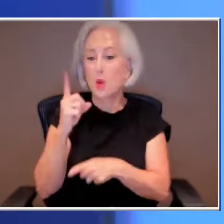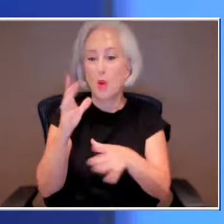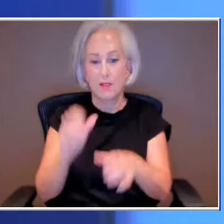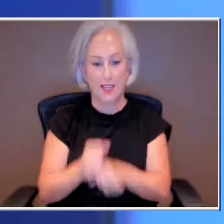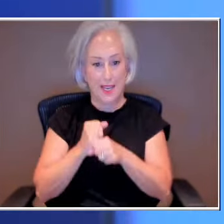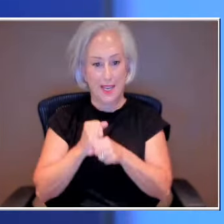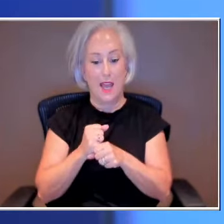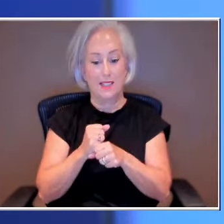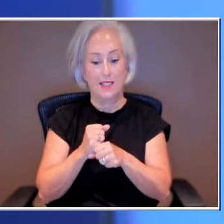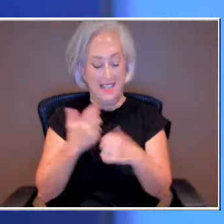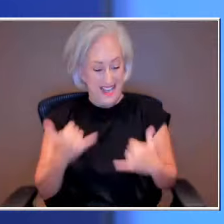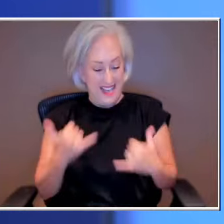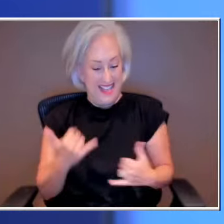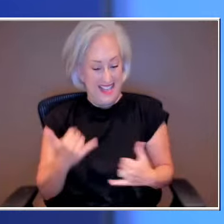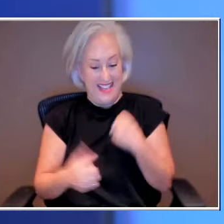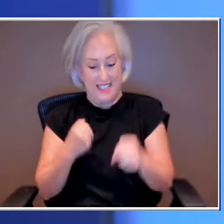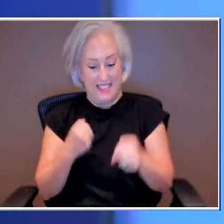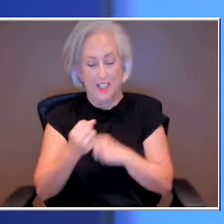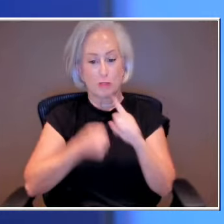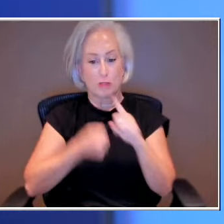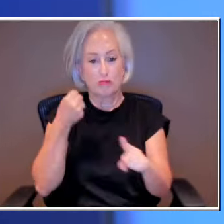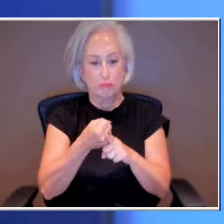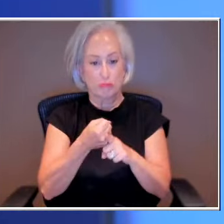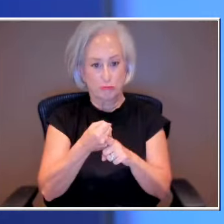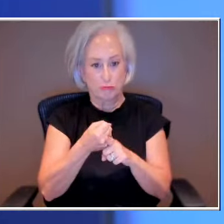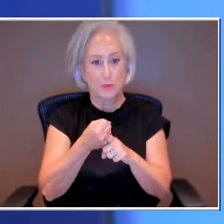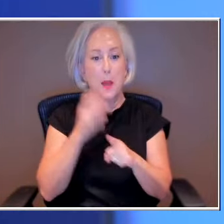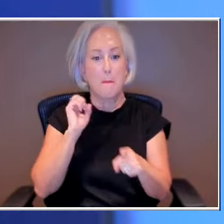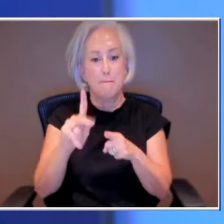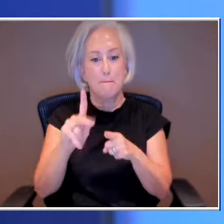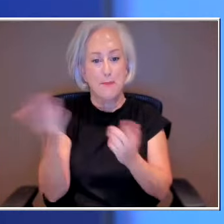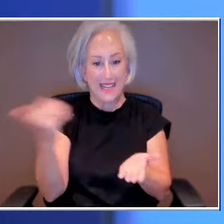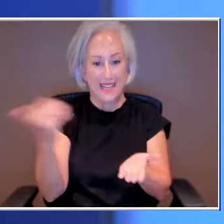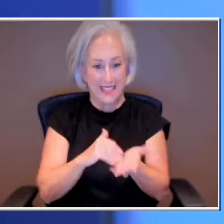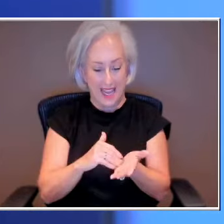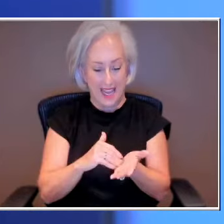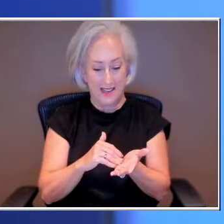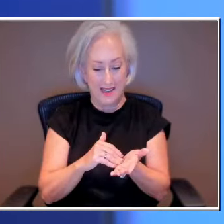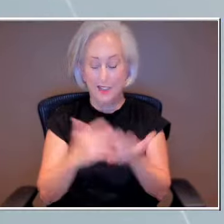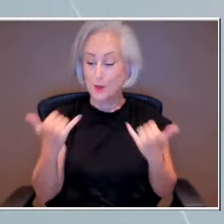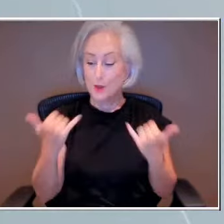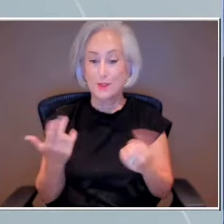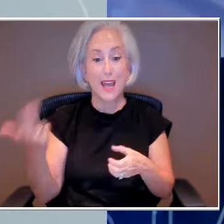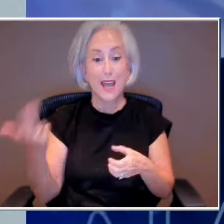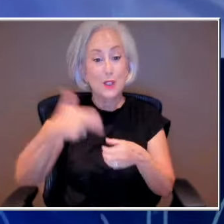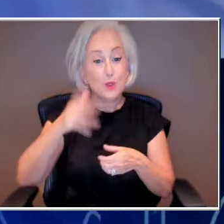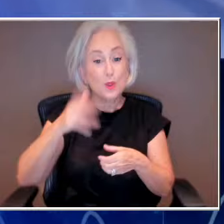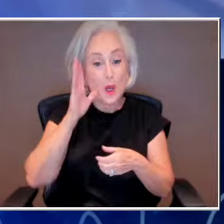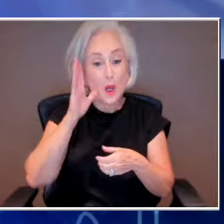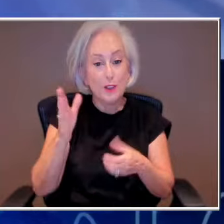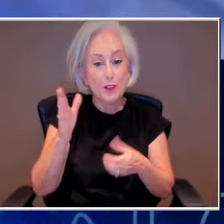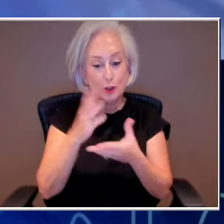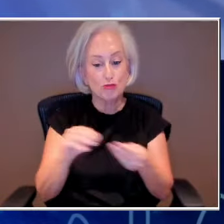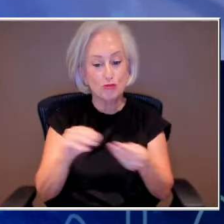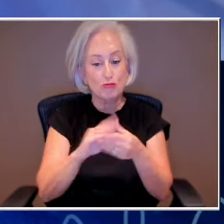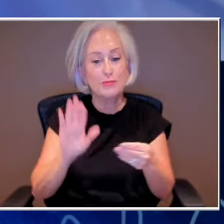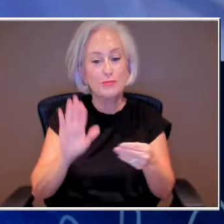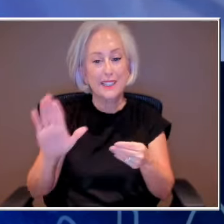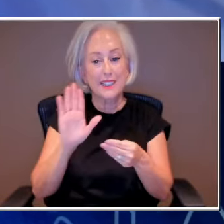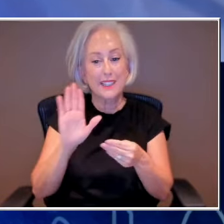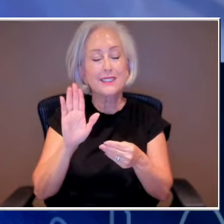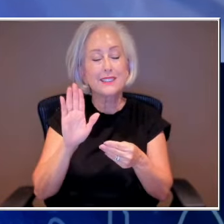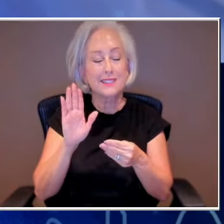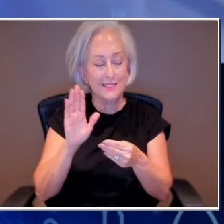us to share his story this morning and where he is at in his journey. That's coming up next. But first, in today's morning rounds, it is all